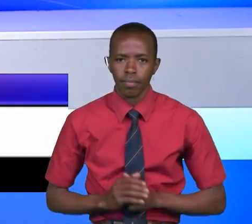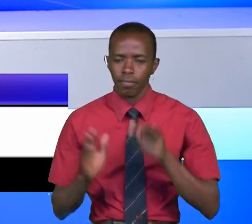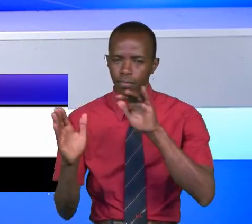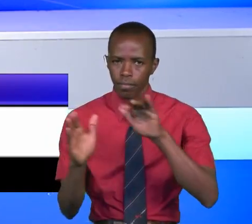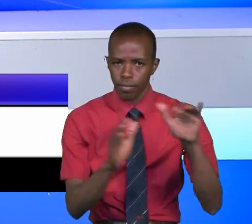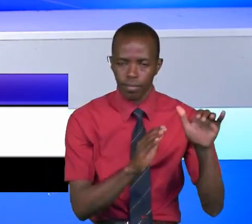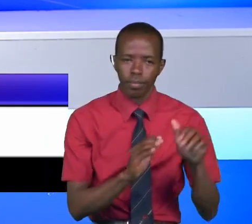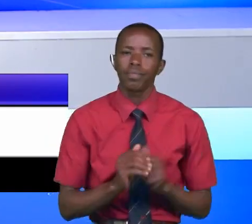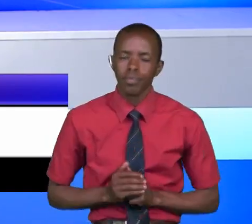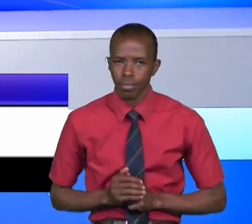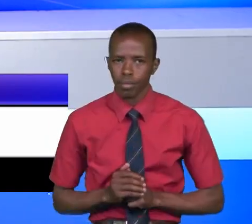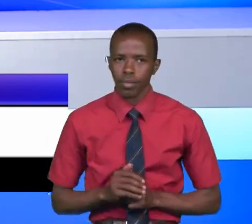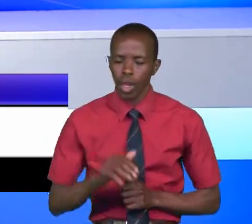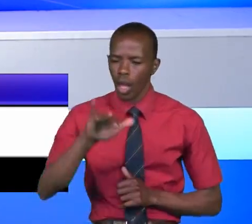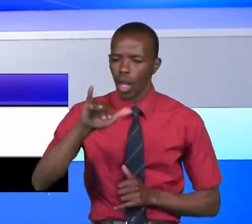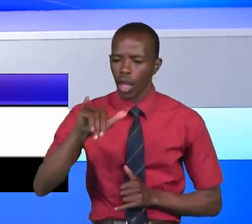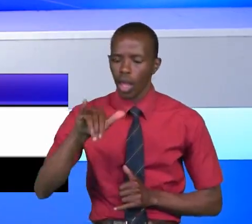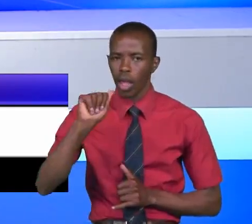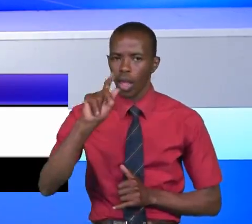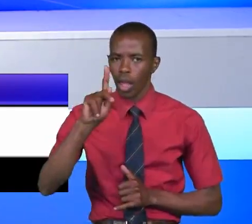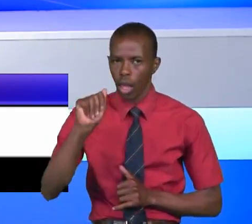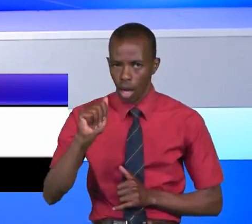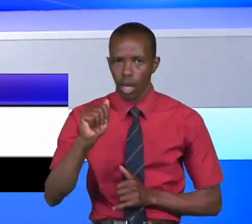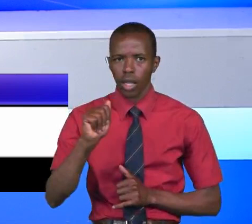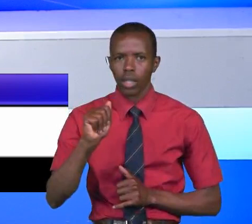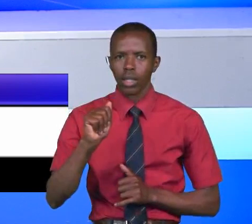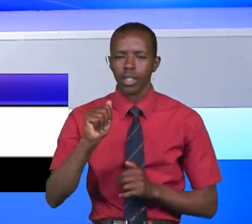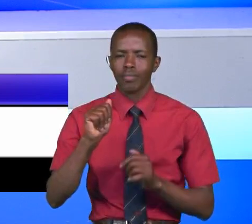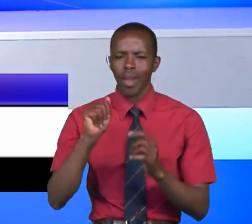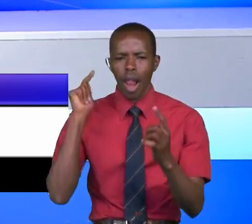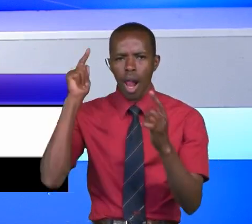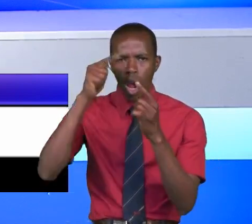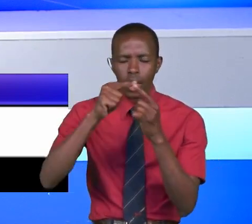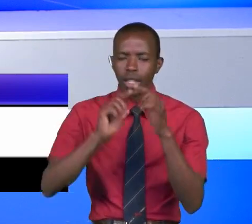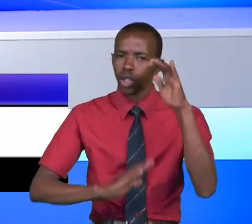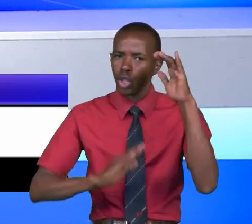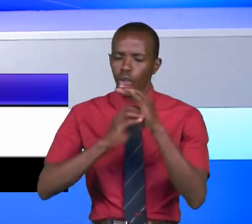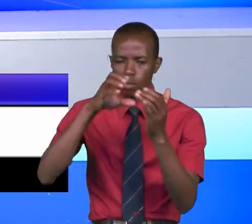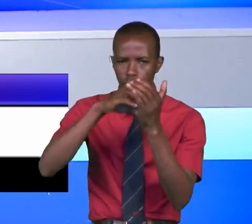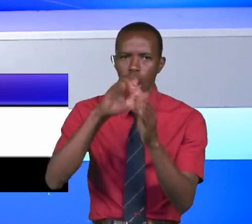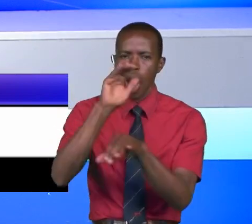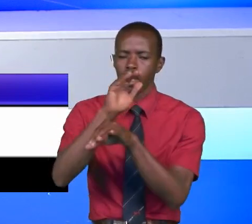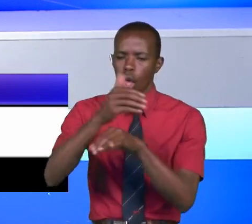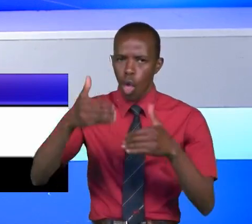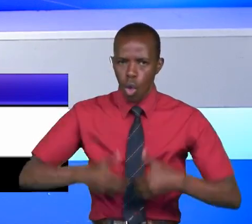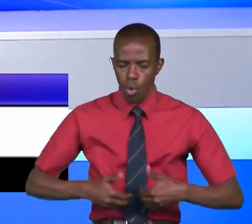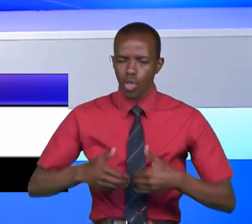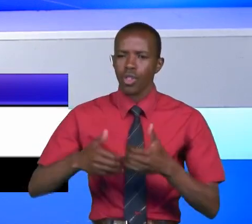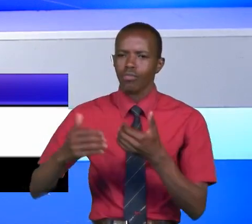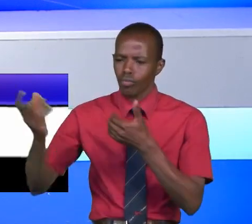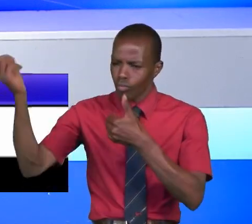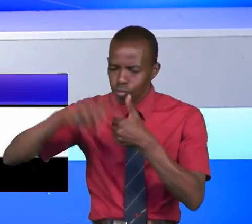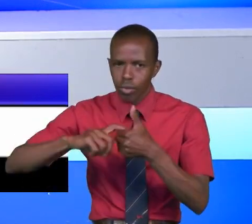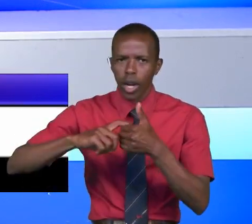The Young Association of Kenya Lions, YAKA, who are eyeing national political positions, are urging young people across the country to come forward and run